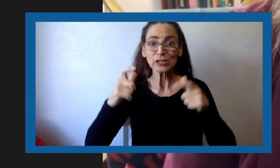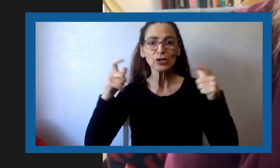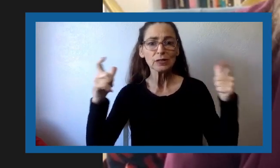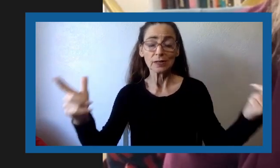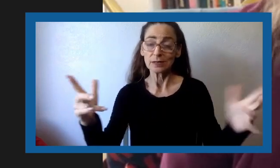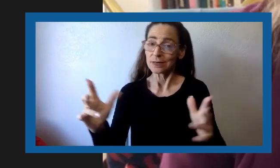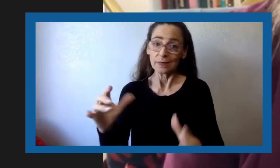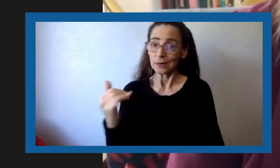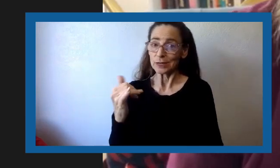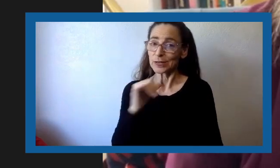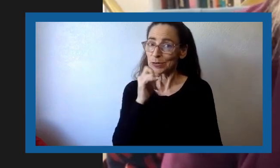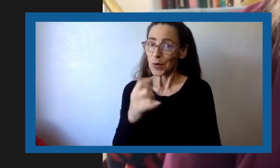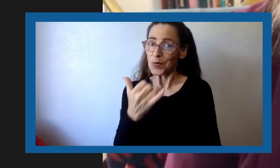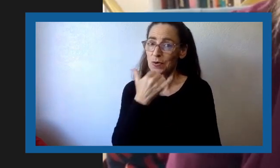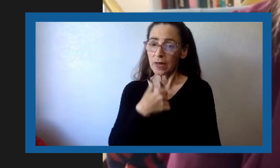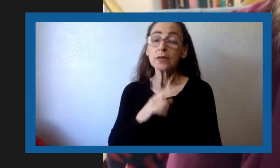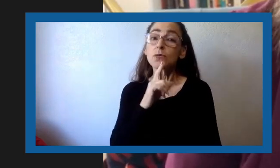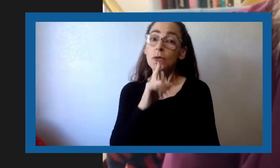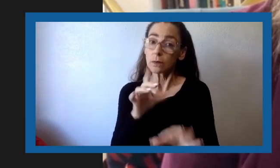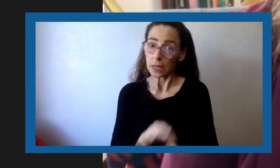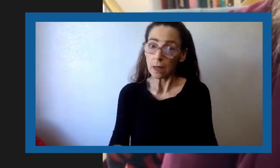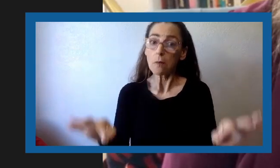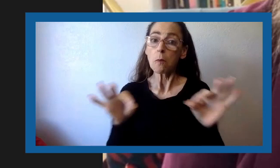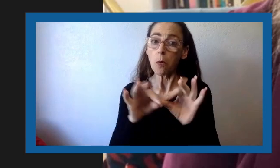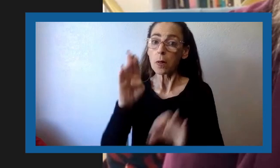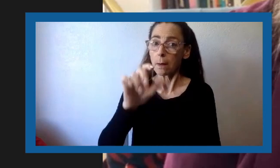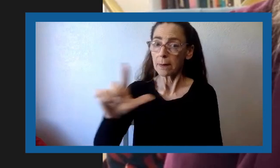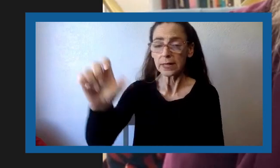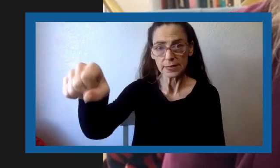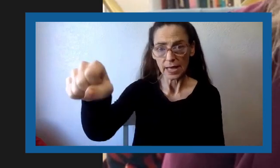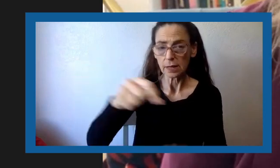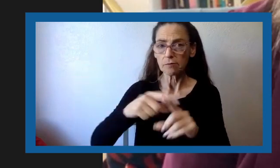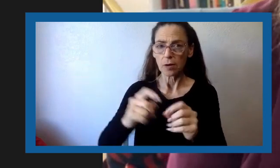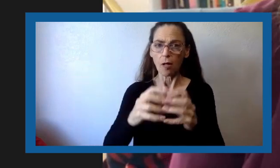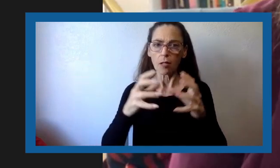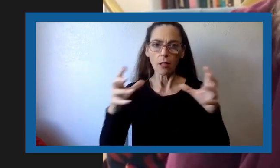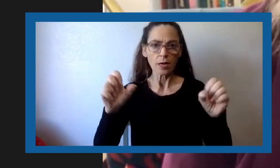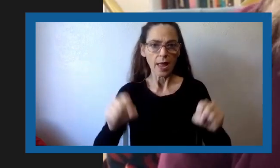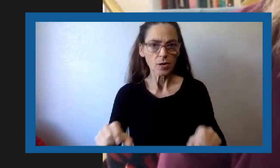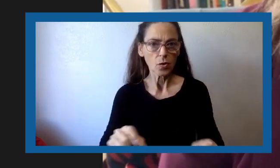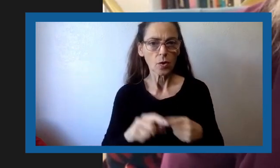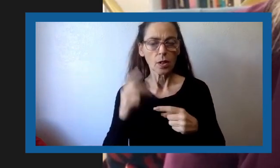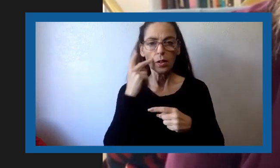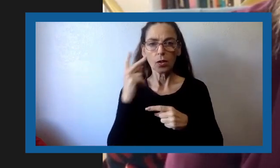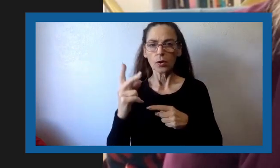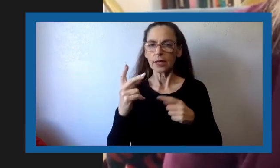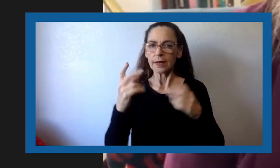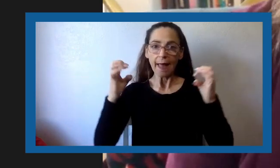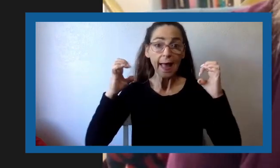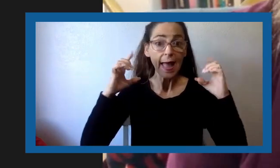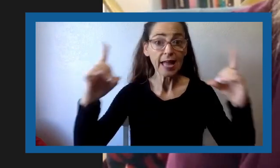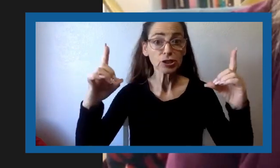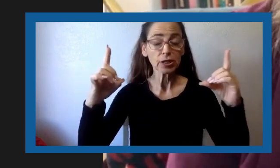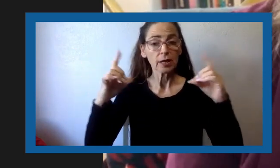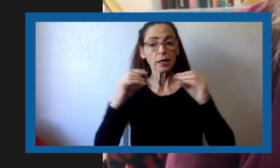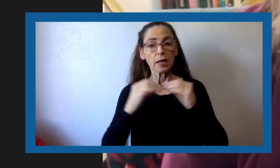get me wrong on that. I don't want to downplay the importance of that bill, but there's still a lot we can do. We can look at trying to educate more. We